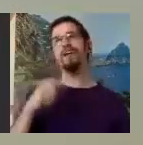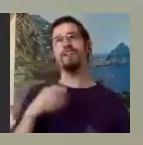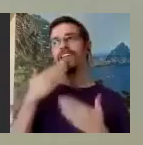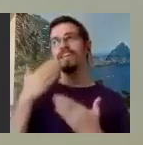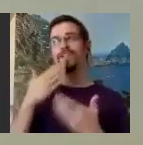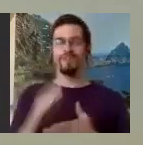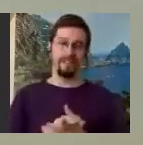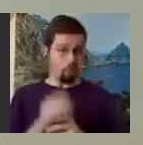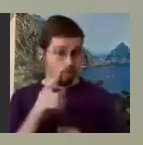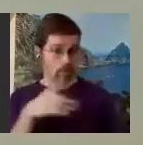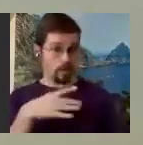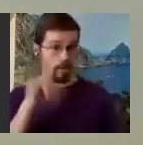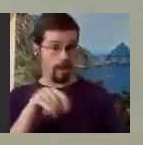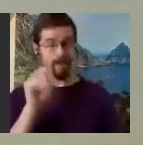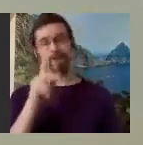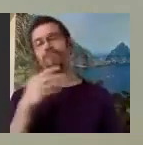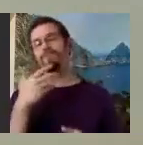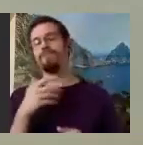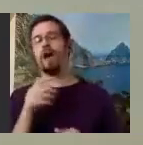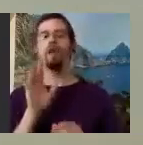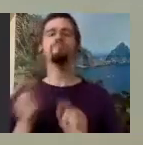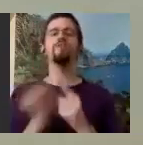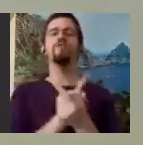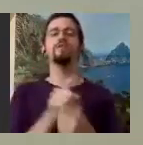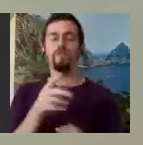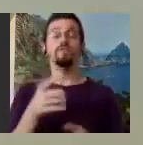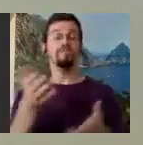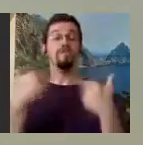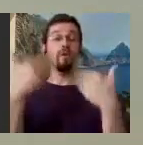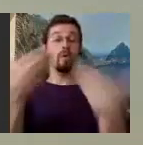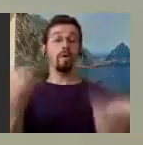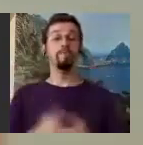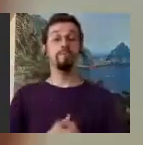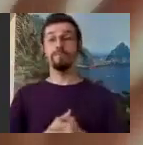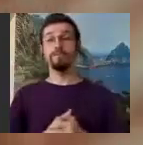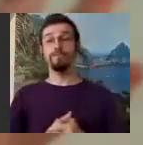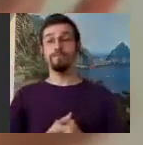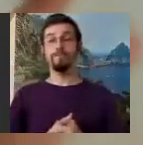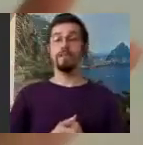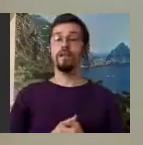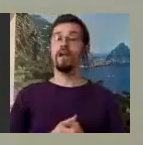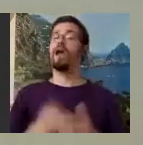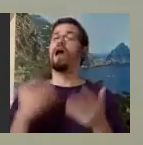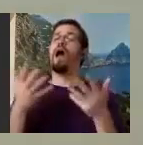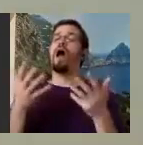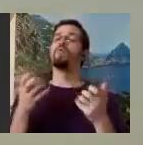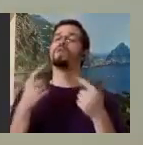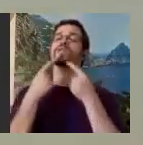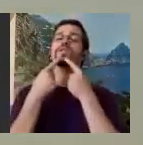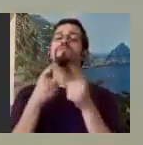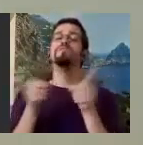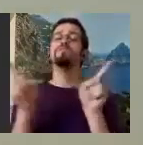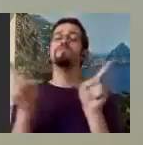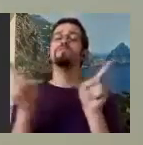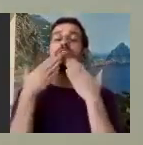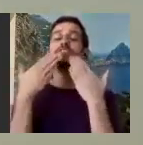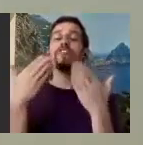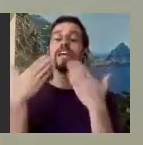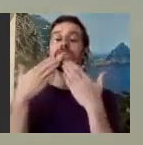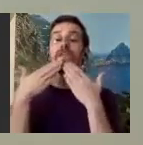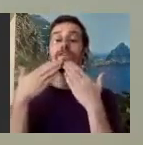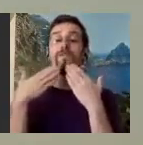Symposium 2015, who knows, with some new development that has occurred in the past year. No matter what, thank you. You'd